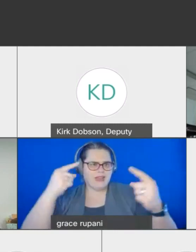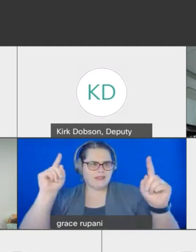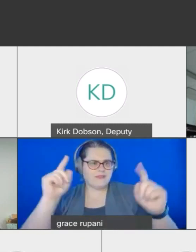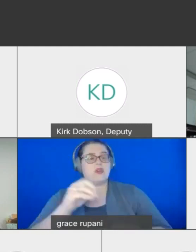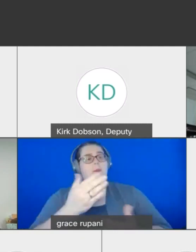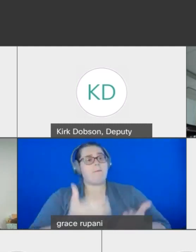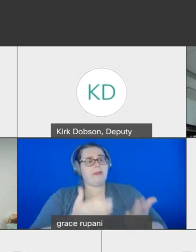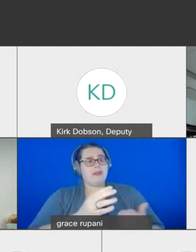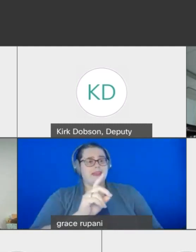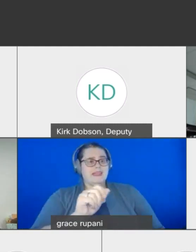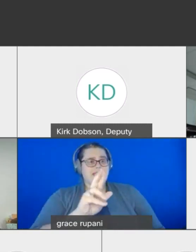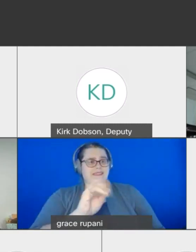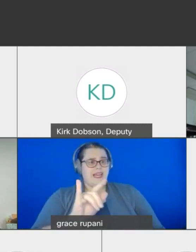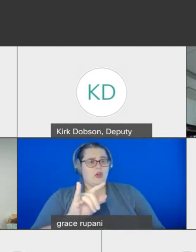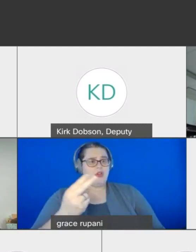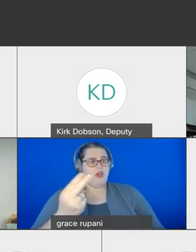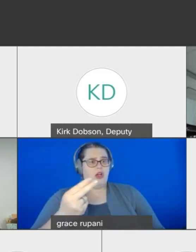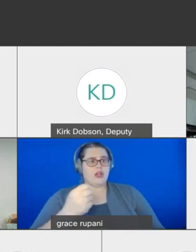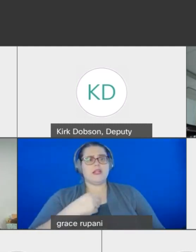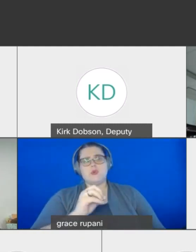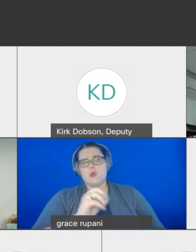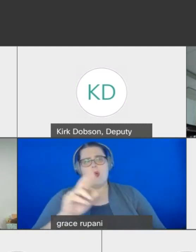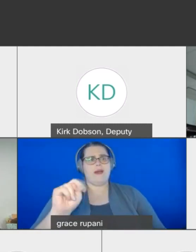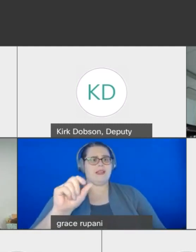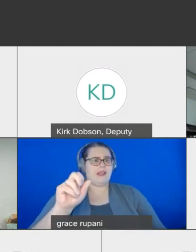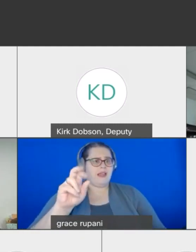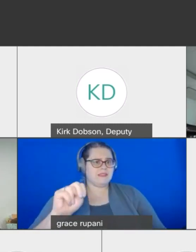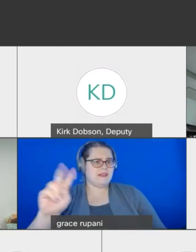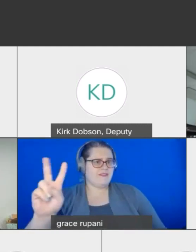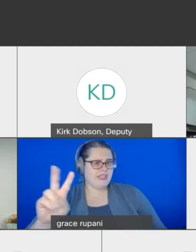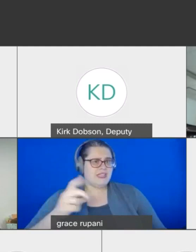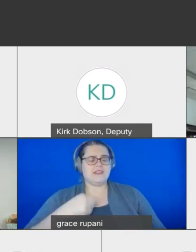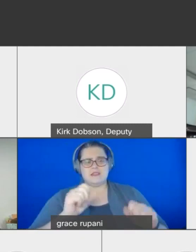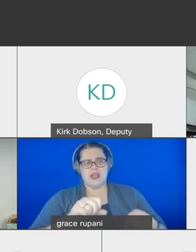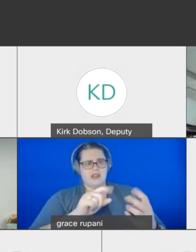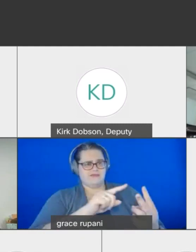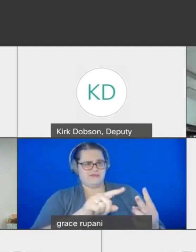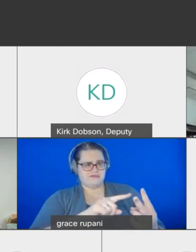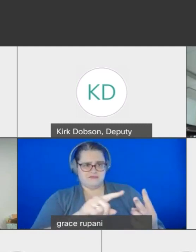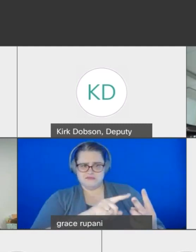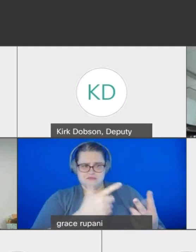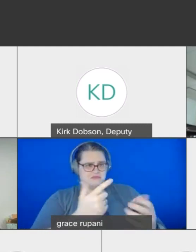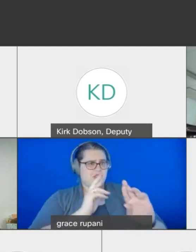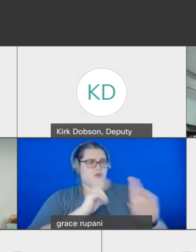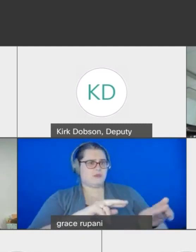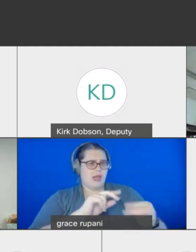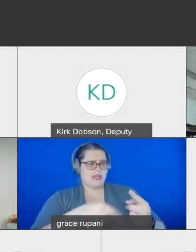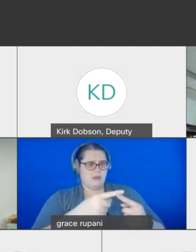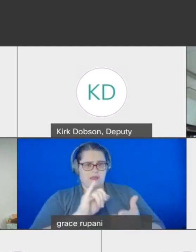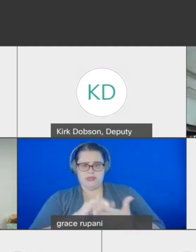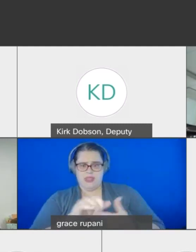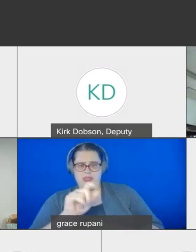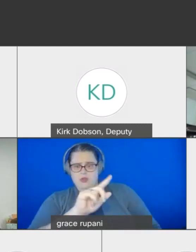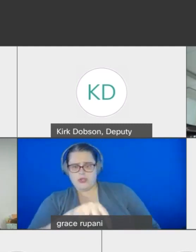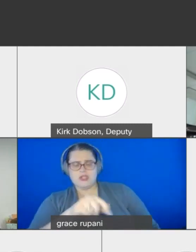can provide more detail about how you respond to people who are still concerned that the vaccine isn't yet fully approved, but